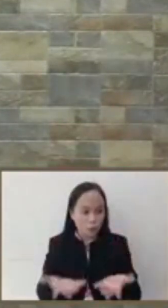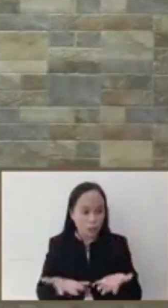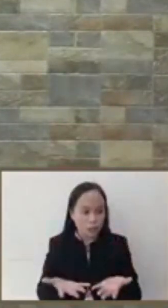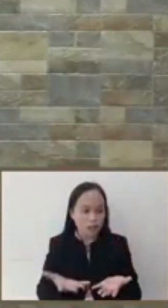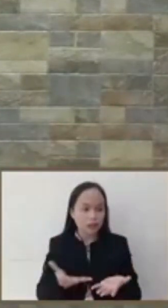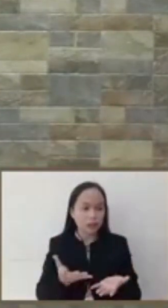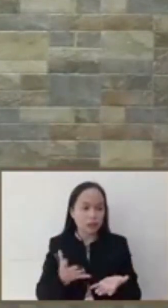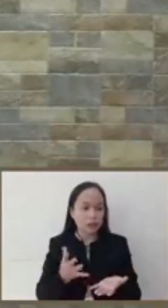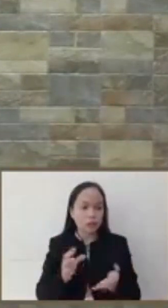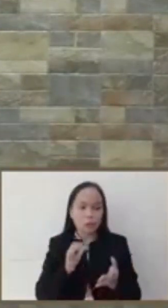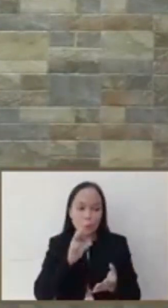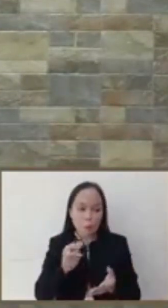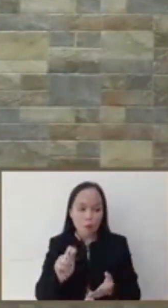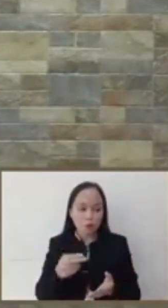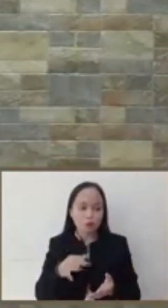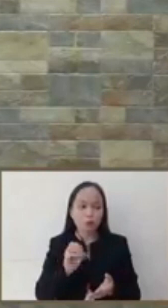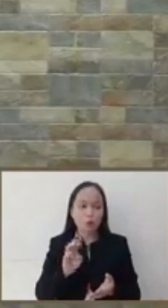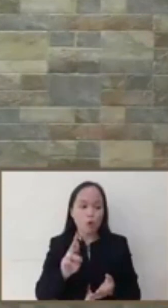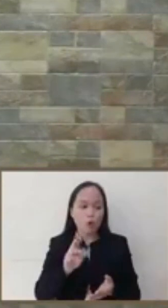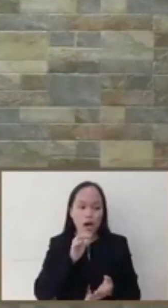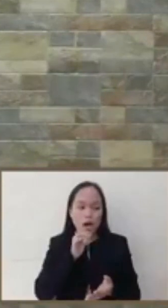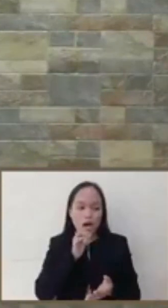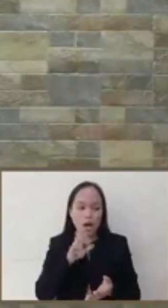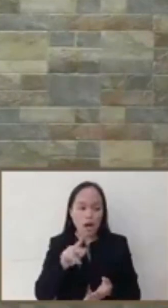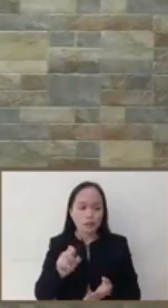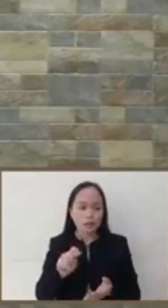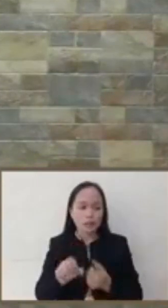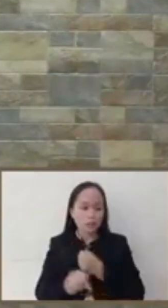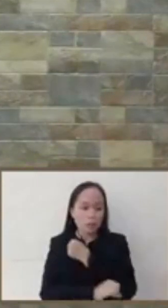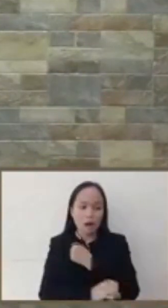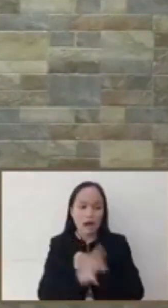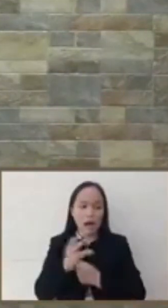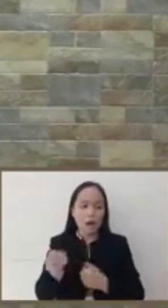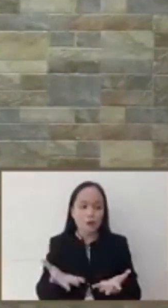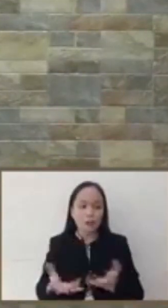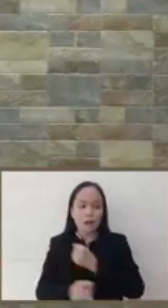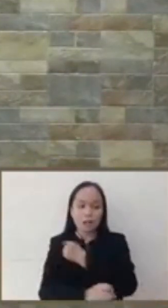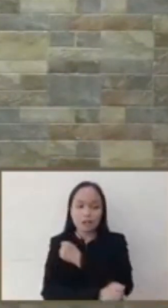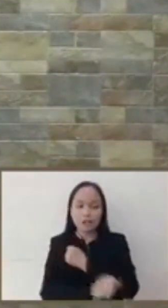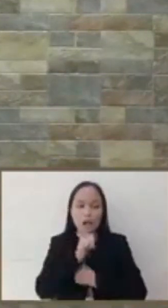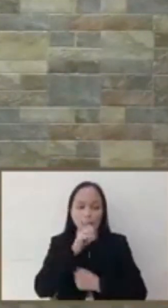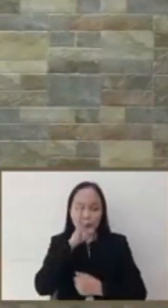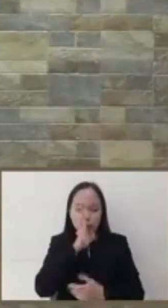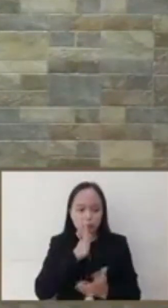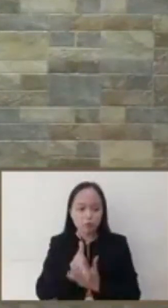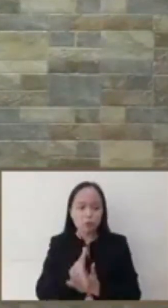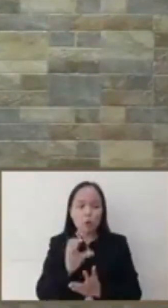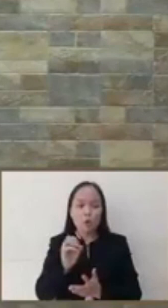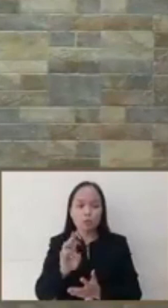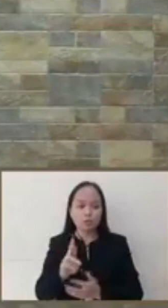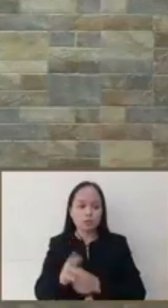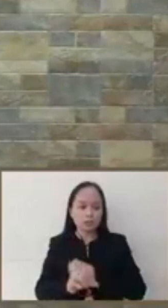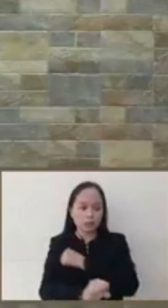where neither moth nor rust doth corrupt, and where thieves do not break through nor